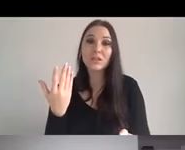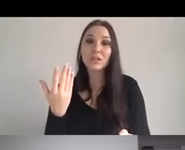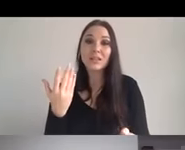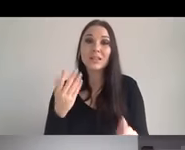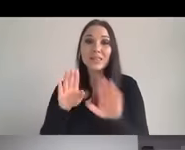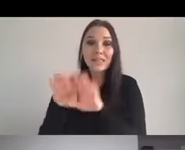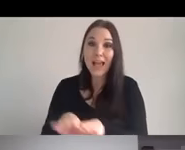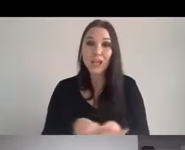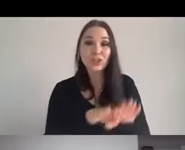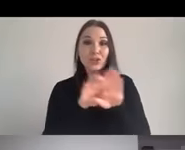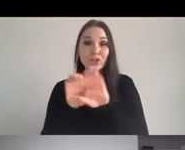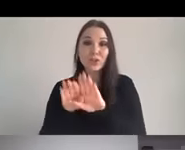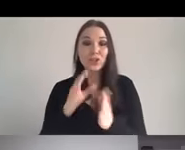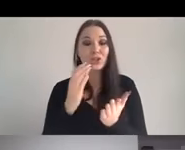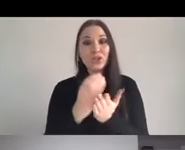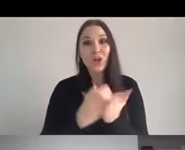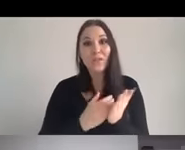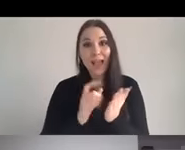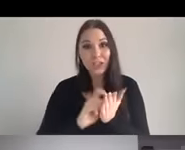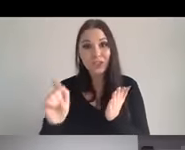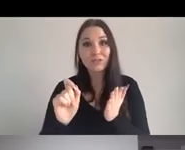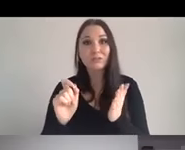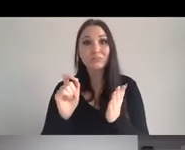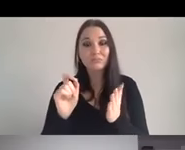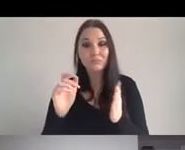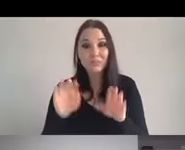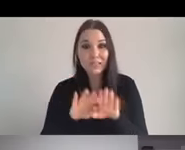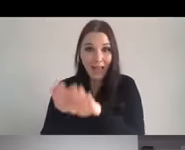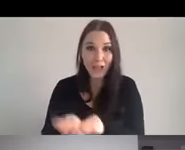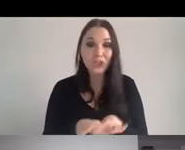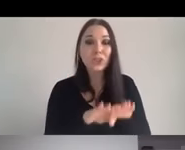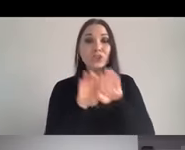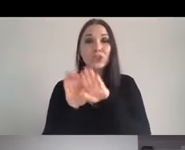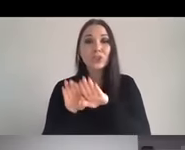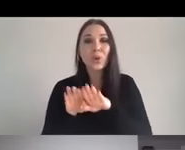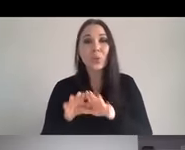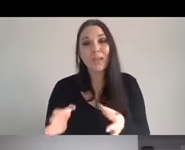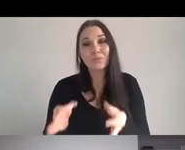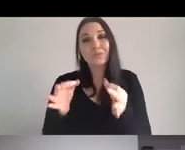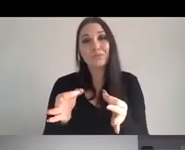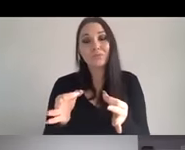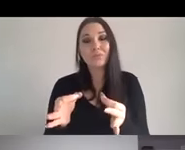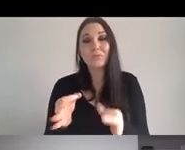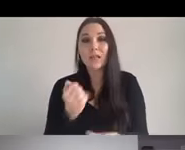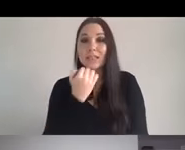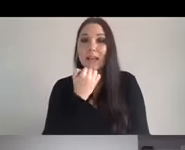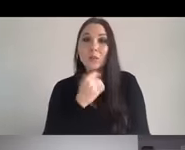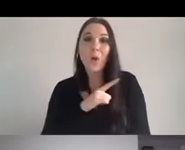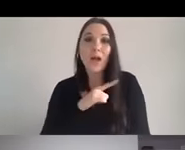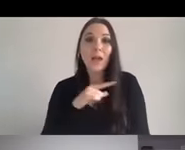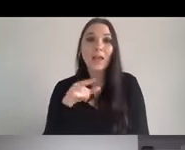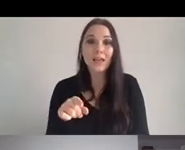standard. That's why we shifted a little in that direction, our deck, because we saw, okay, the competition is a little less there.